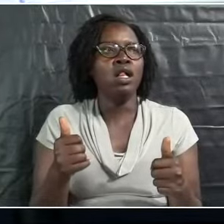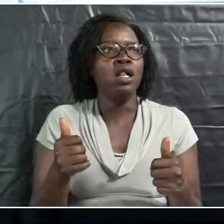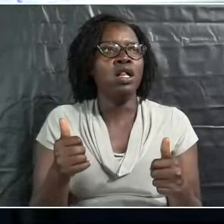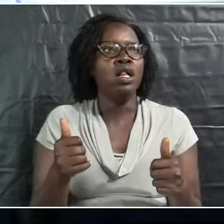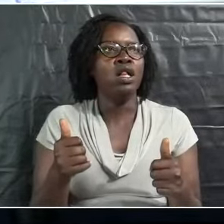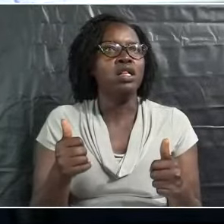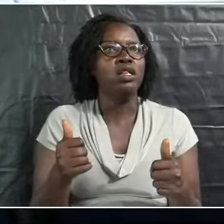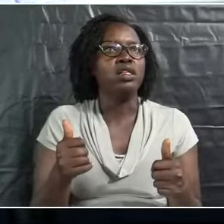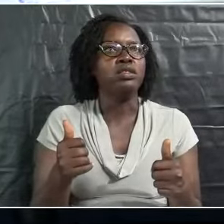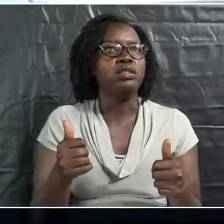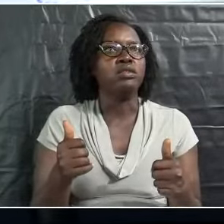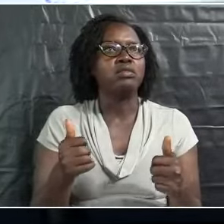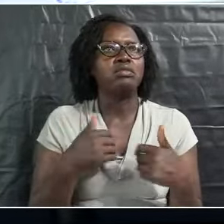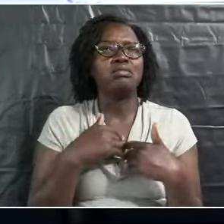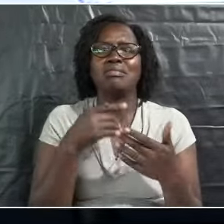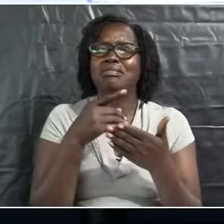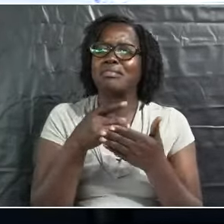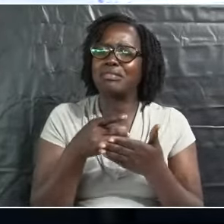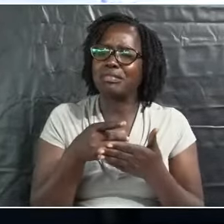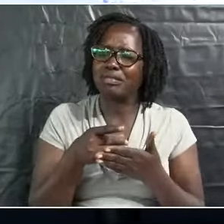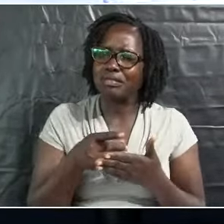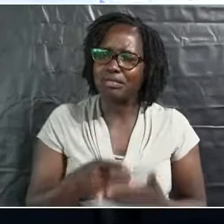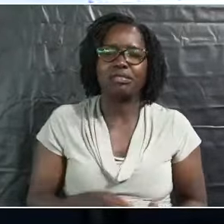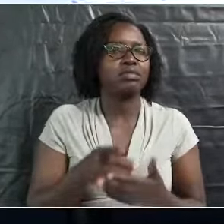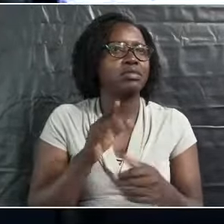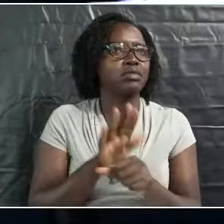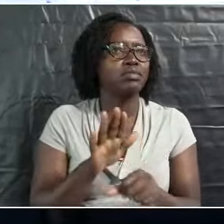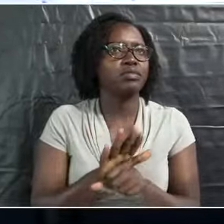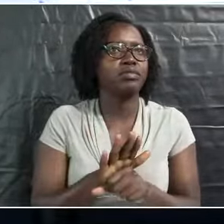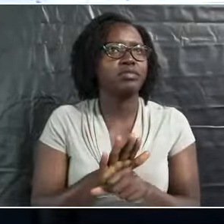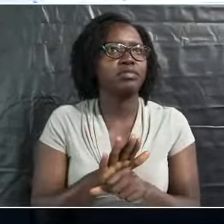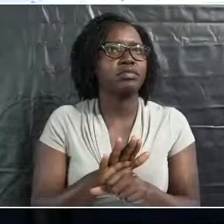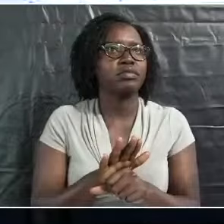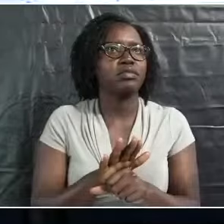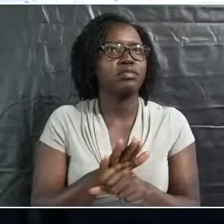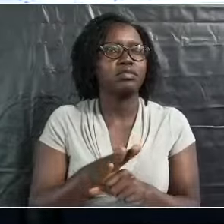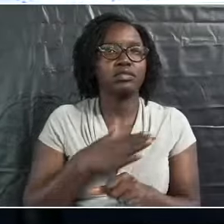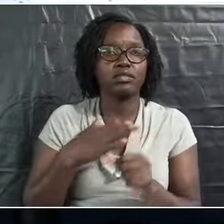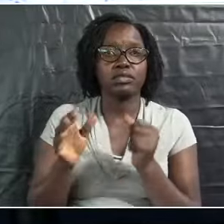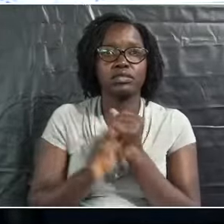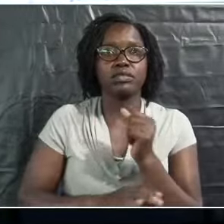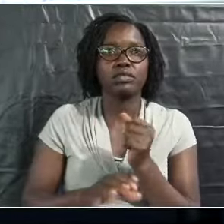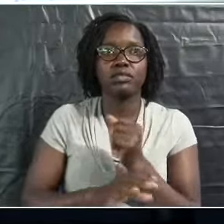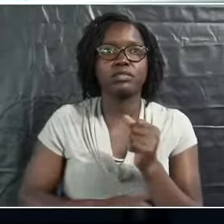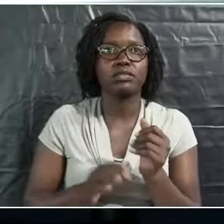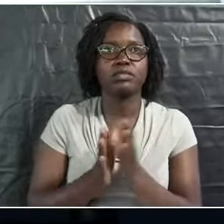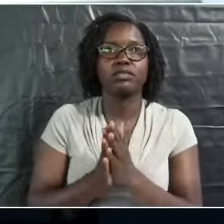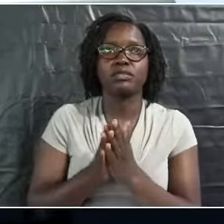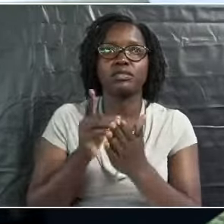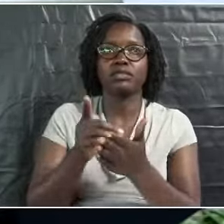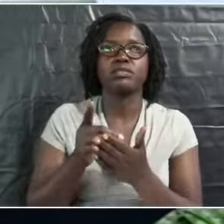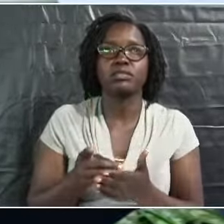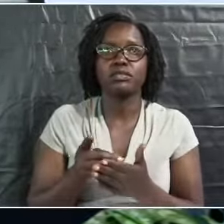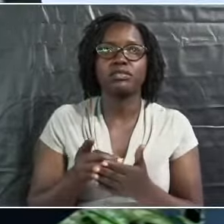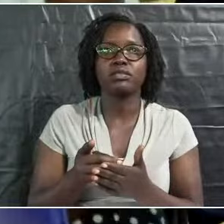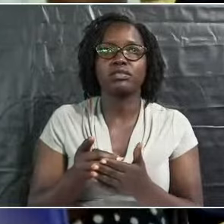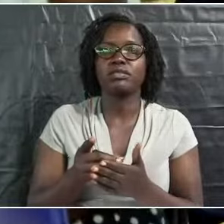who fell into debt. Where I come from, they call this particular debt